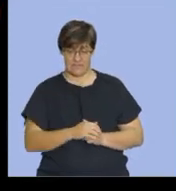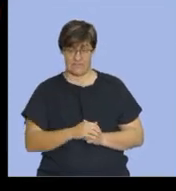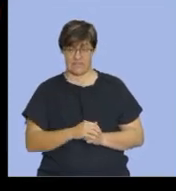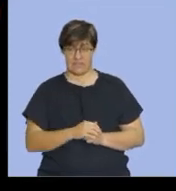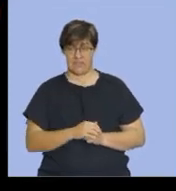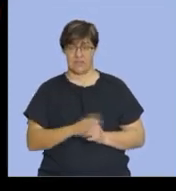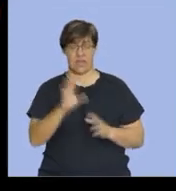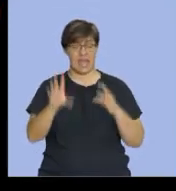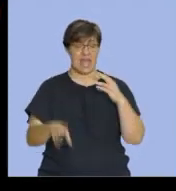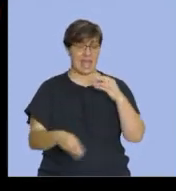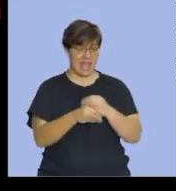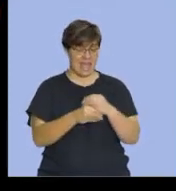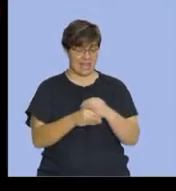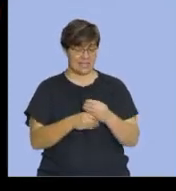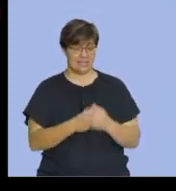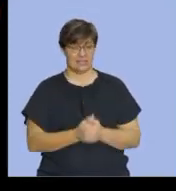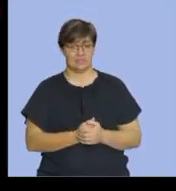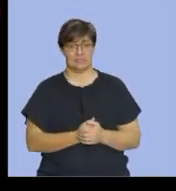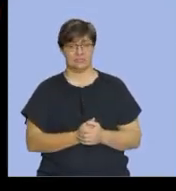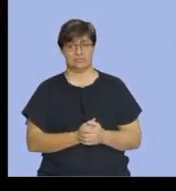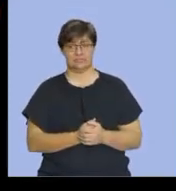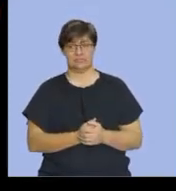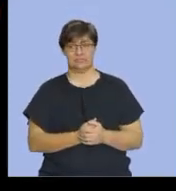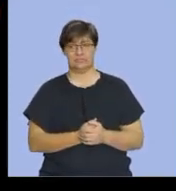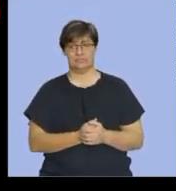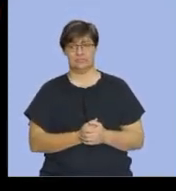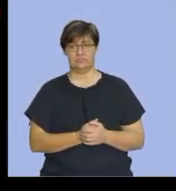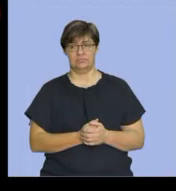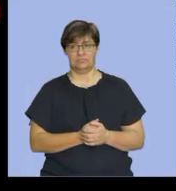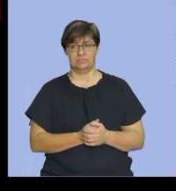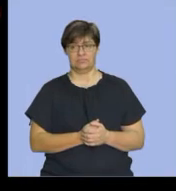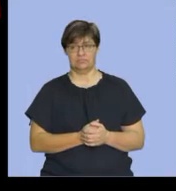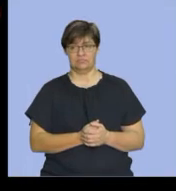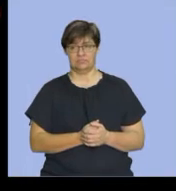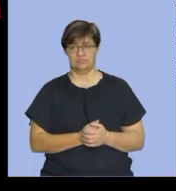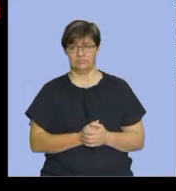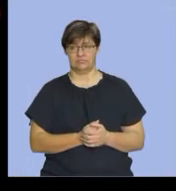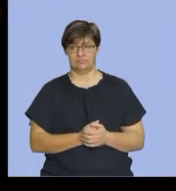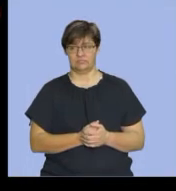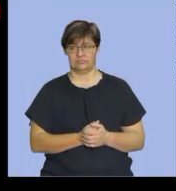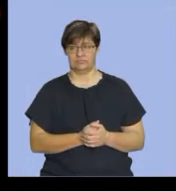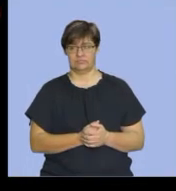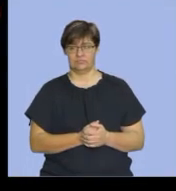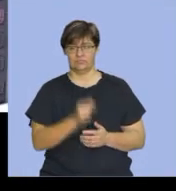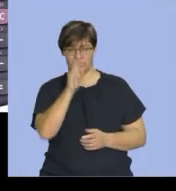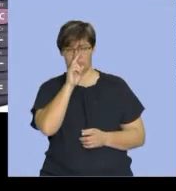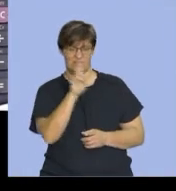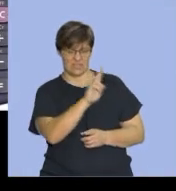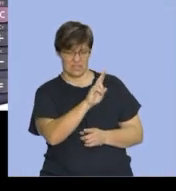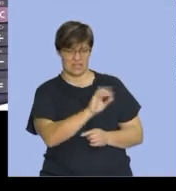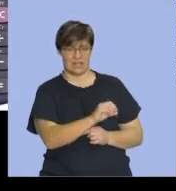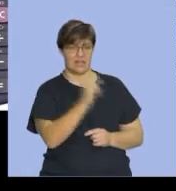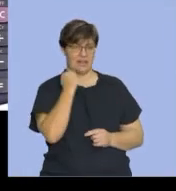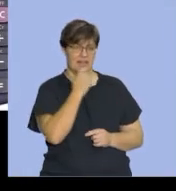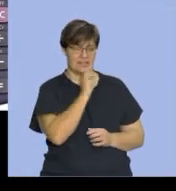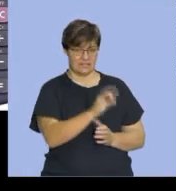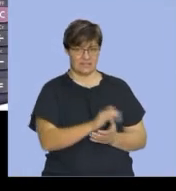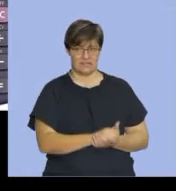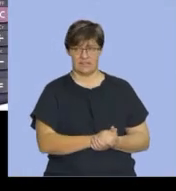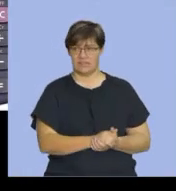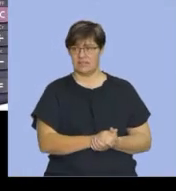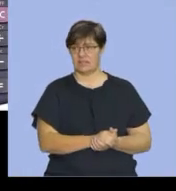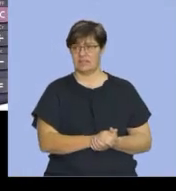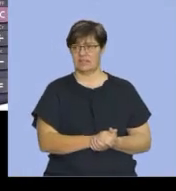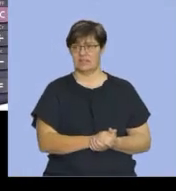102,85. We're going to add these together. Let's move this so that we can actually see it